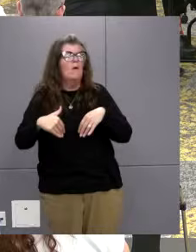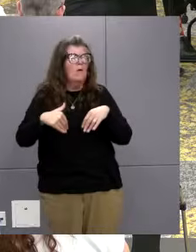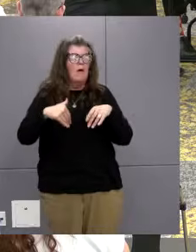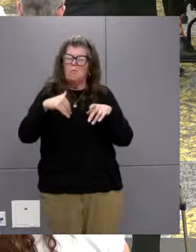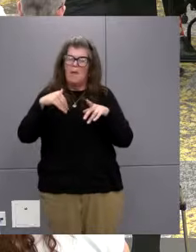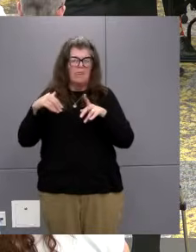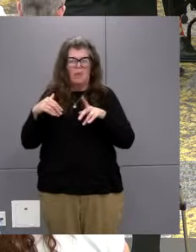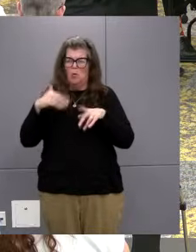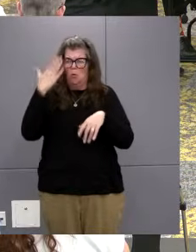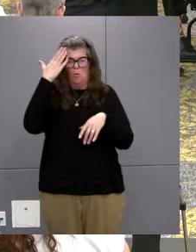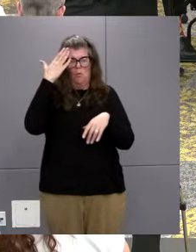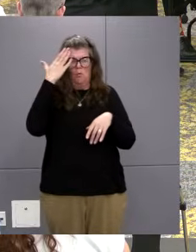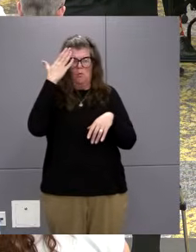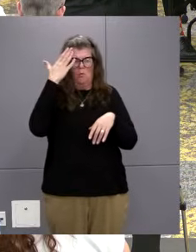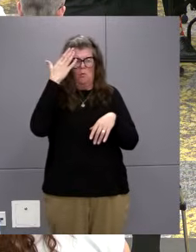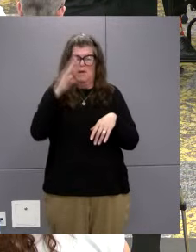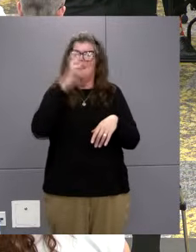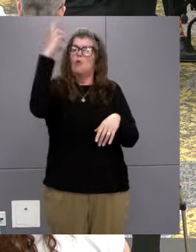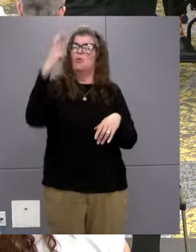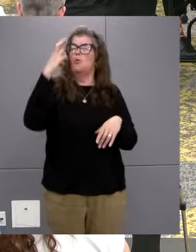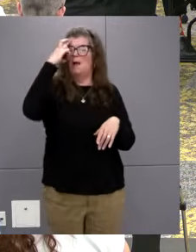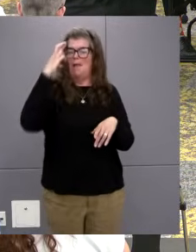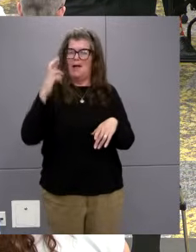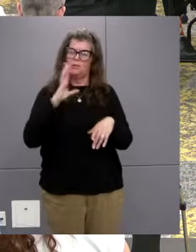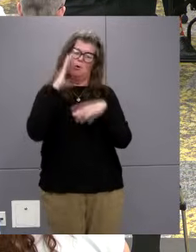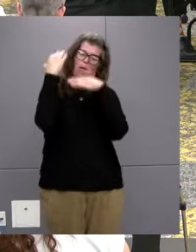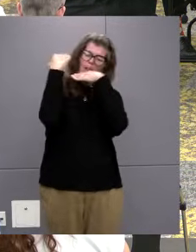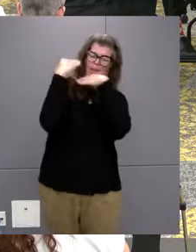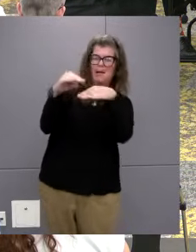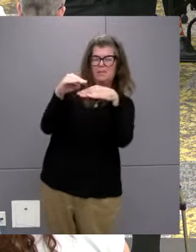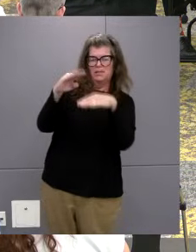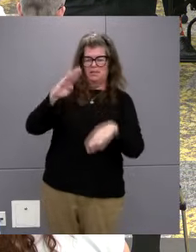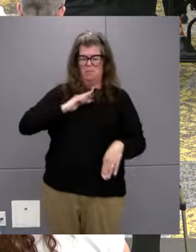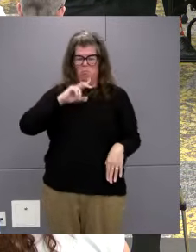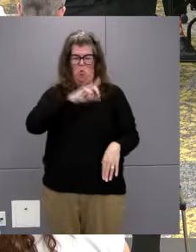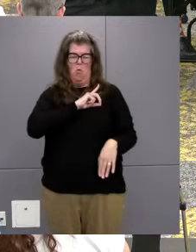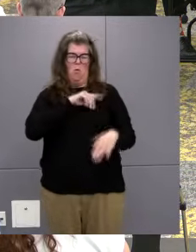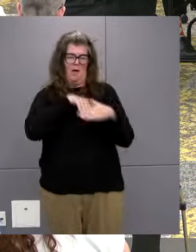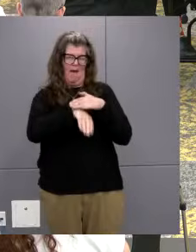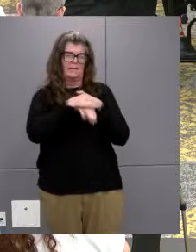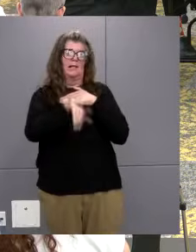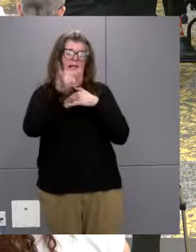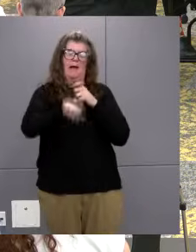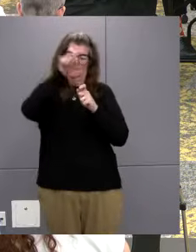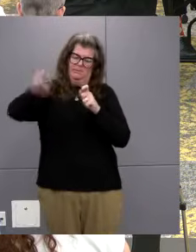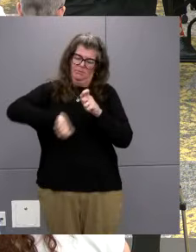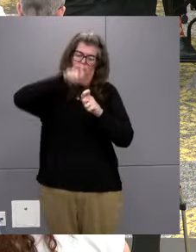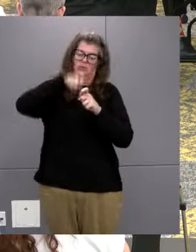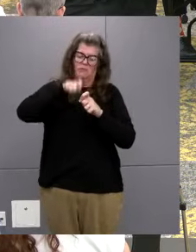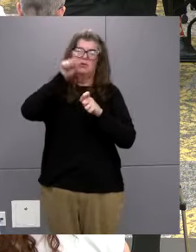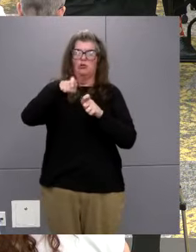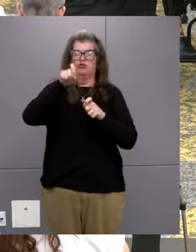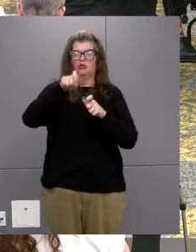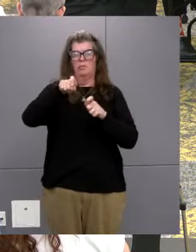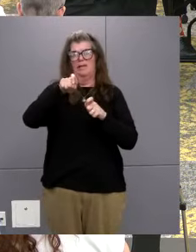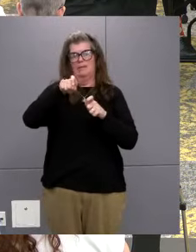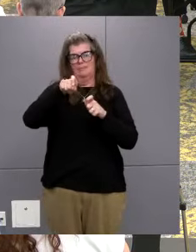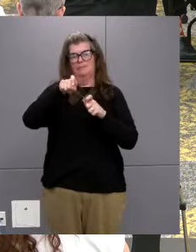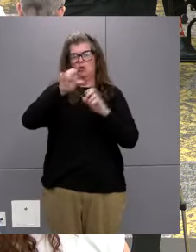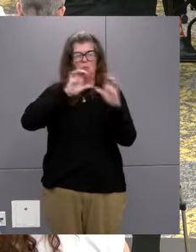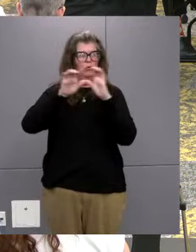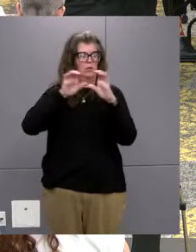the board and our access being limited. Understood. So I think specifically that should have been communicated to the board. Understood.